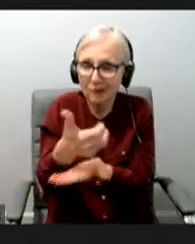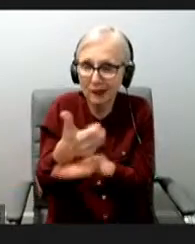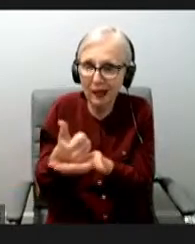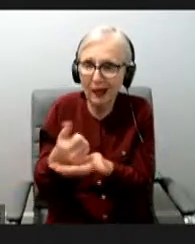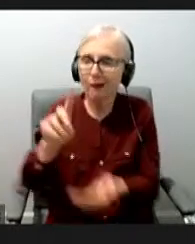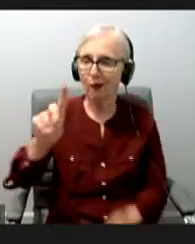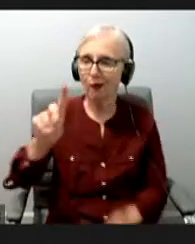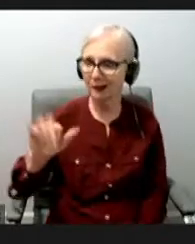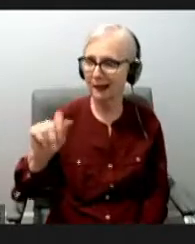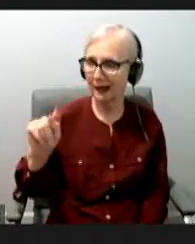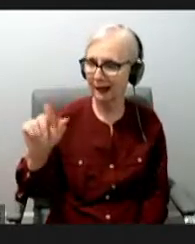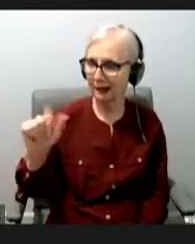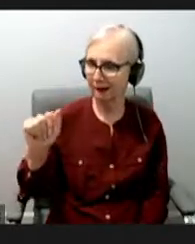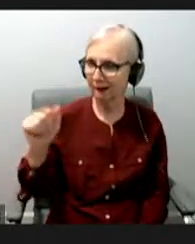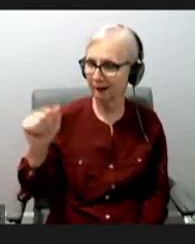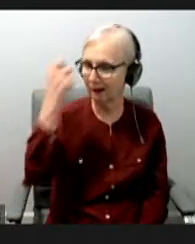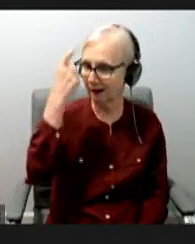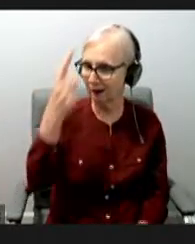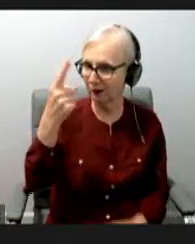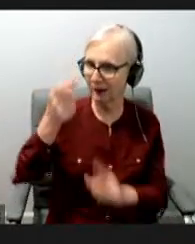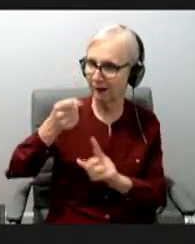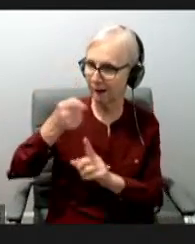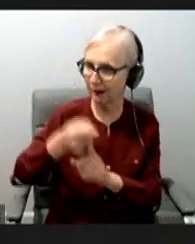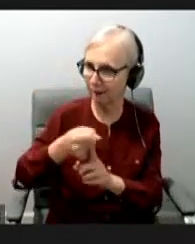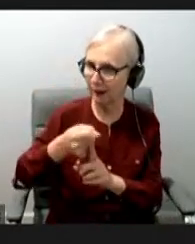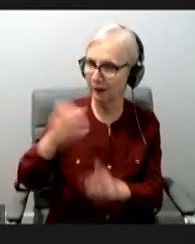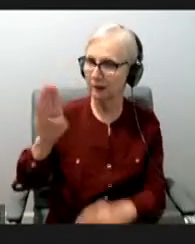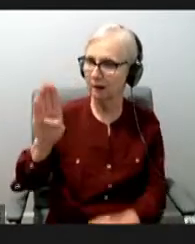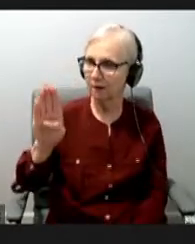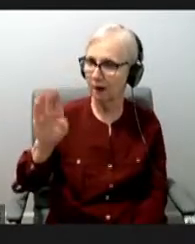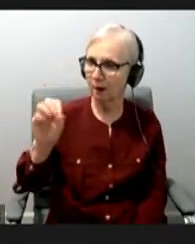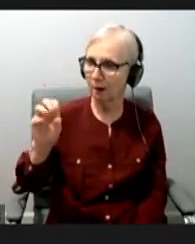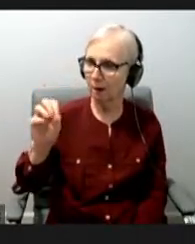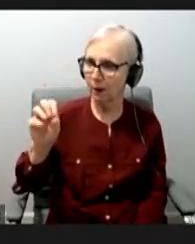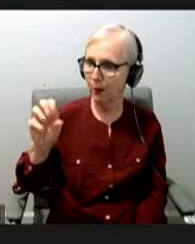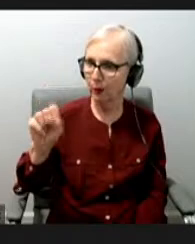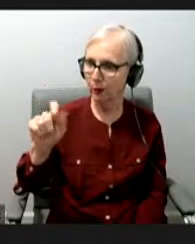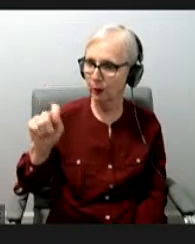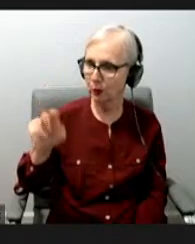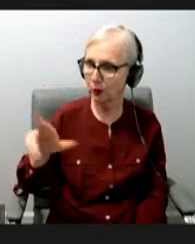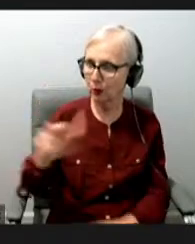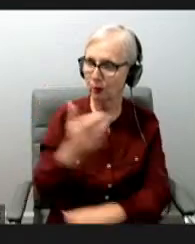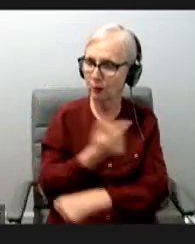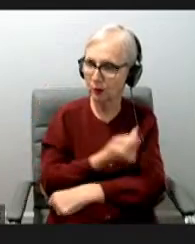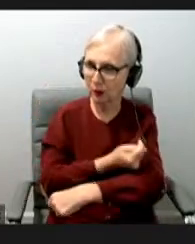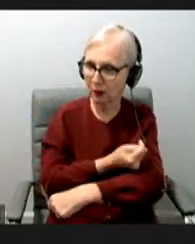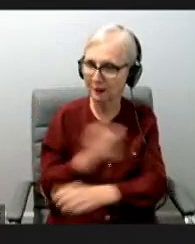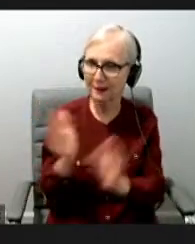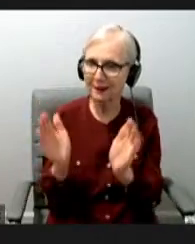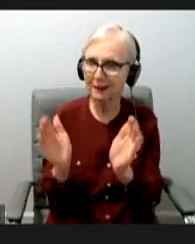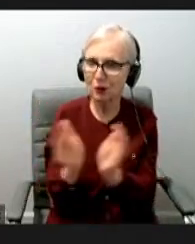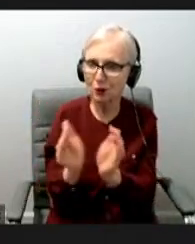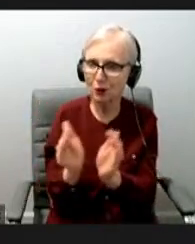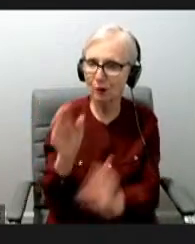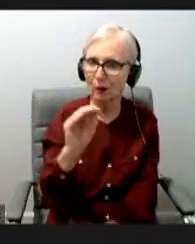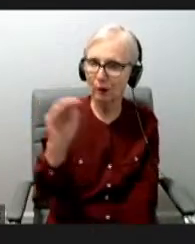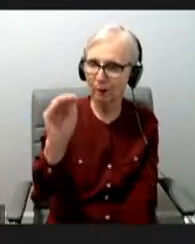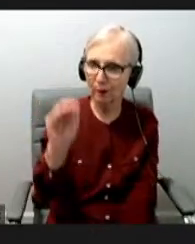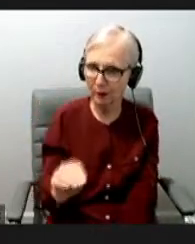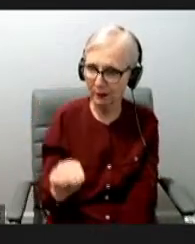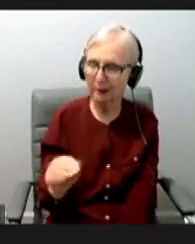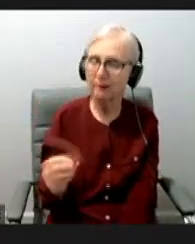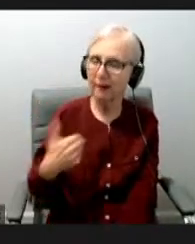start to try and understand the impact of booster doses on hospitalizations, given that it's such a small percentage of the population at this